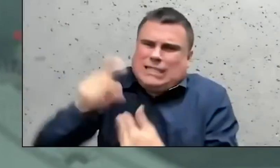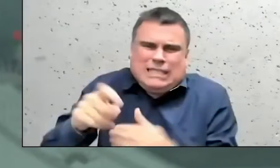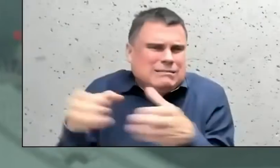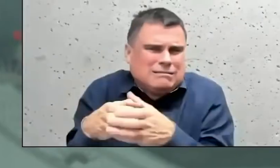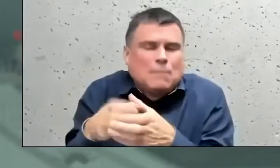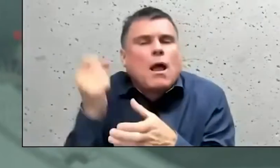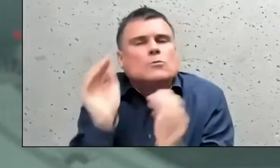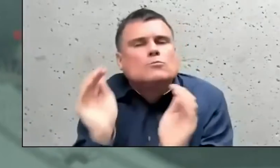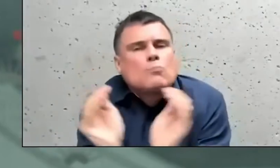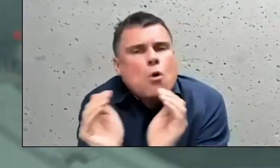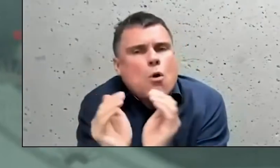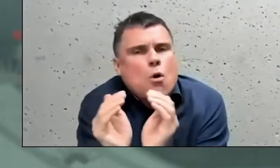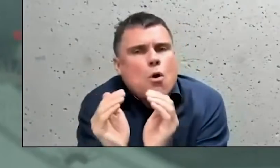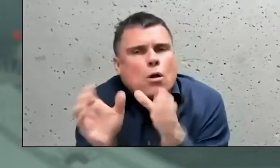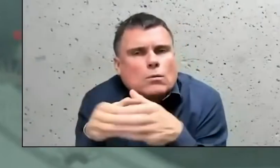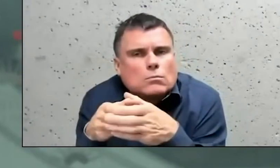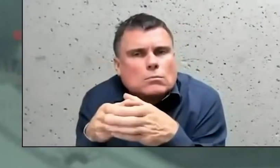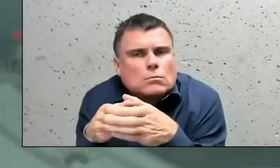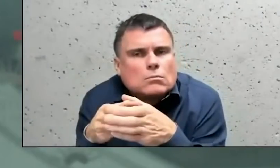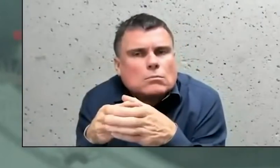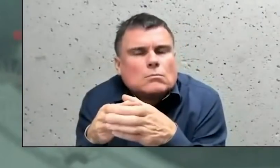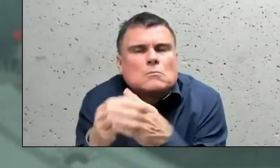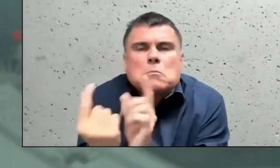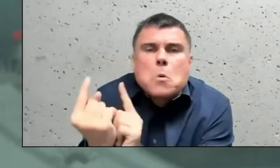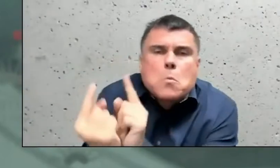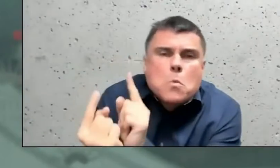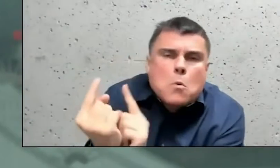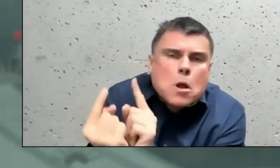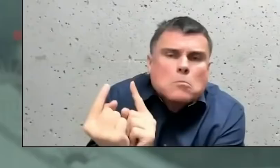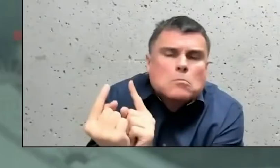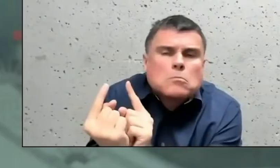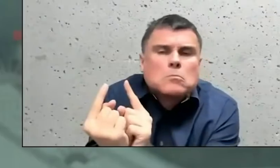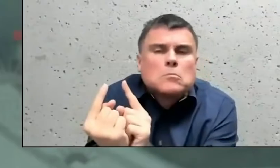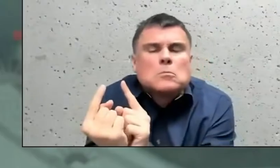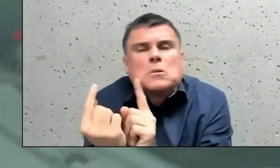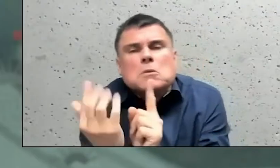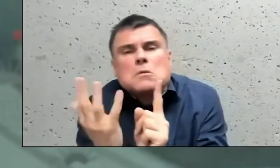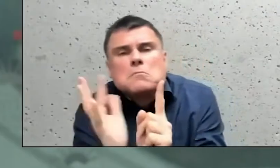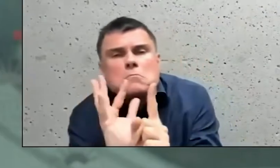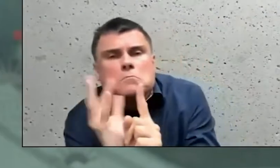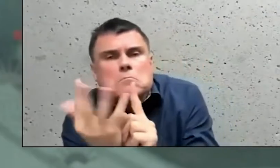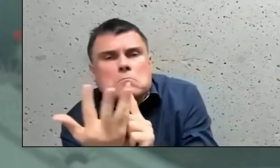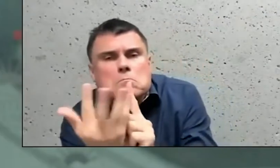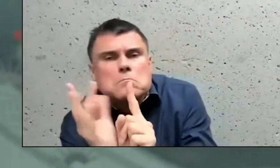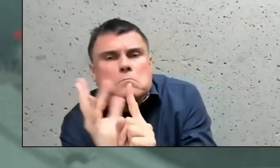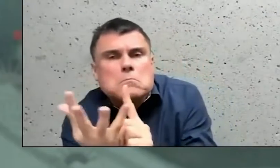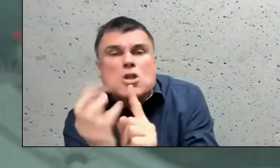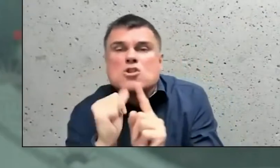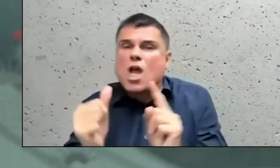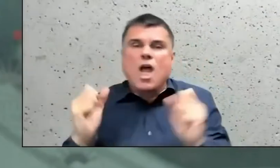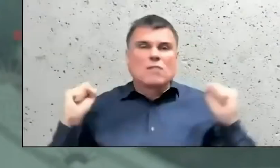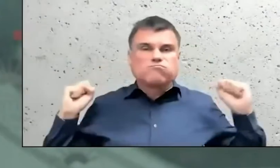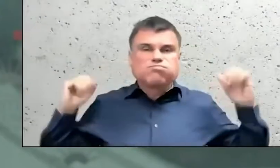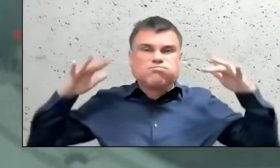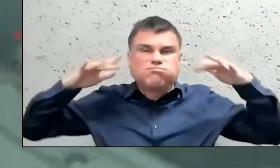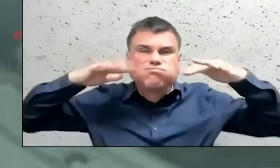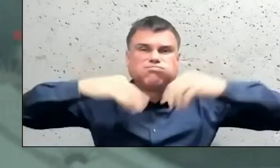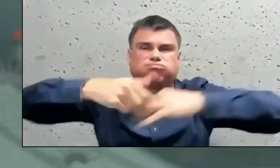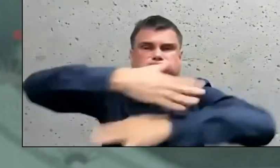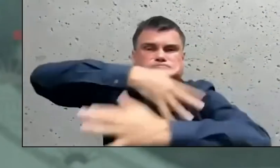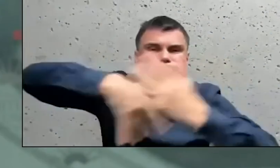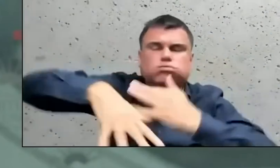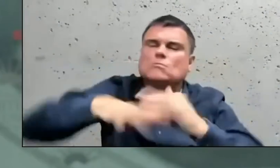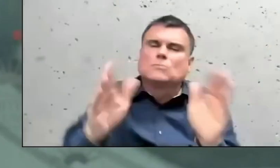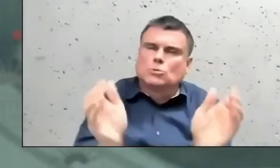2 of your family members or your other families, rather than the full big family reunion. And make sure everyone is